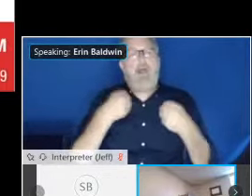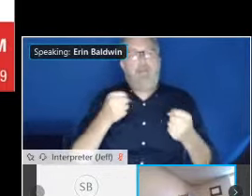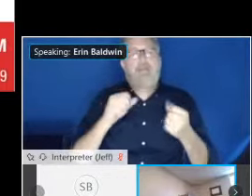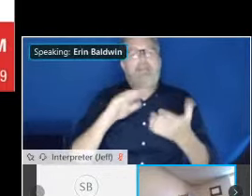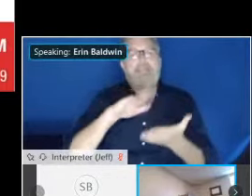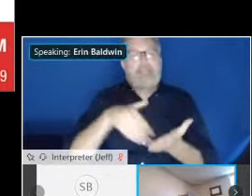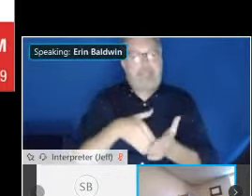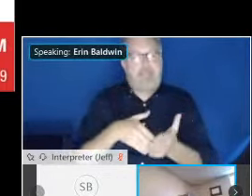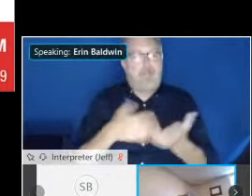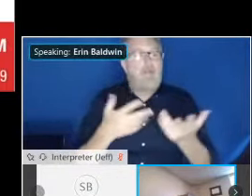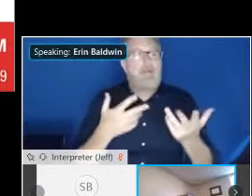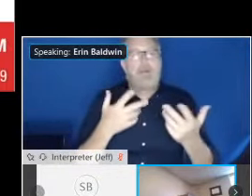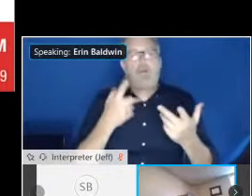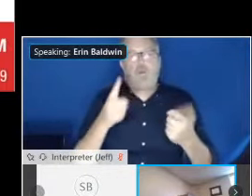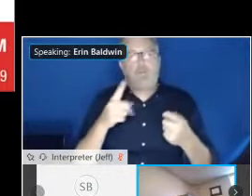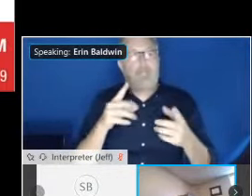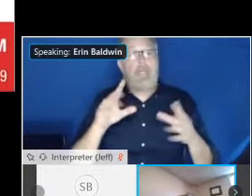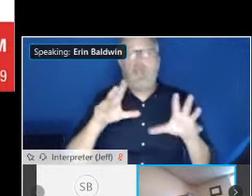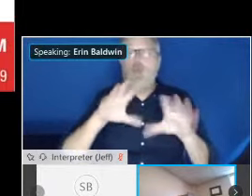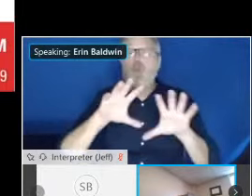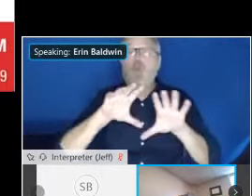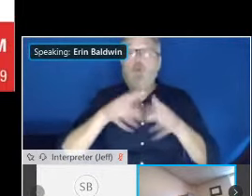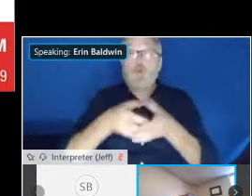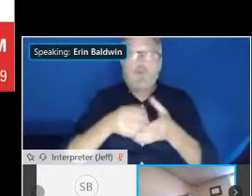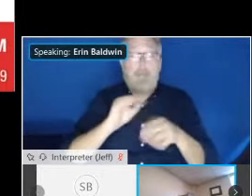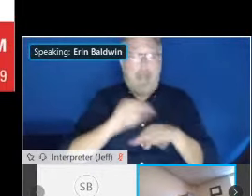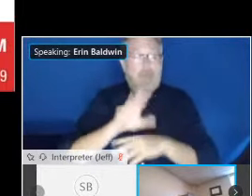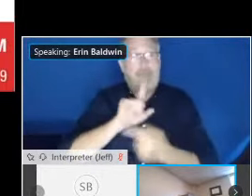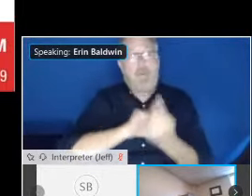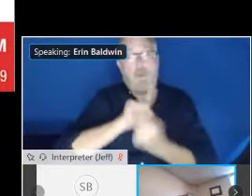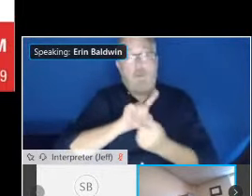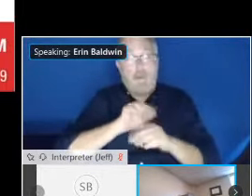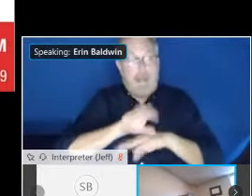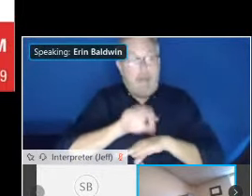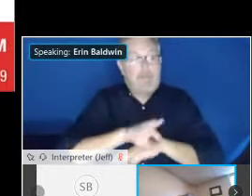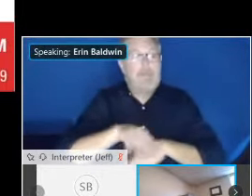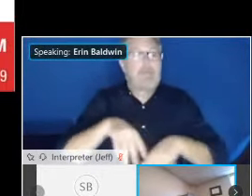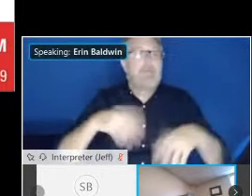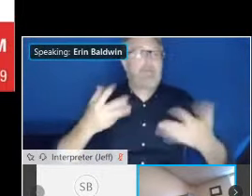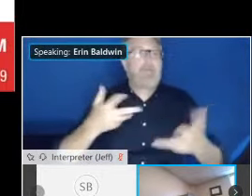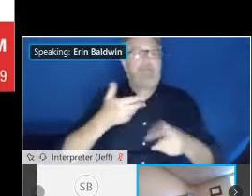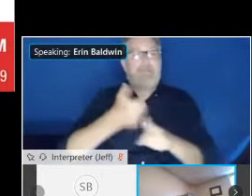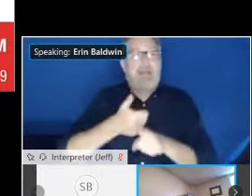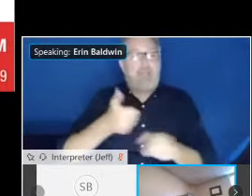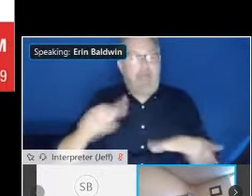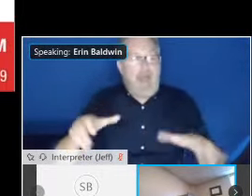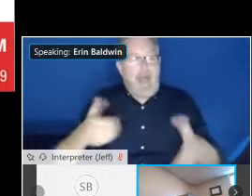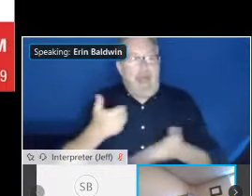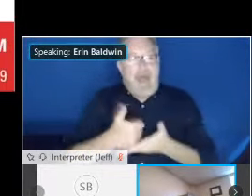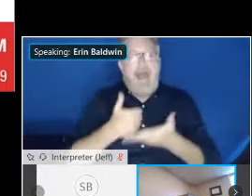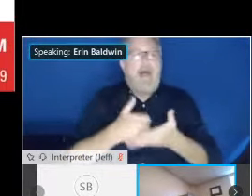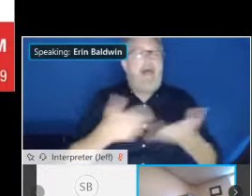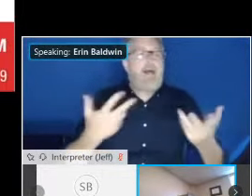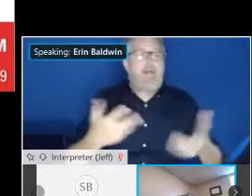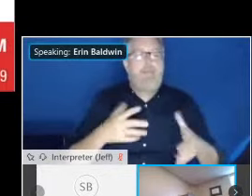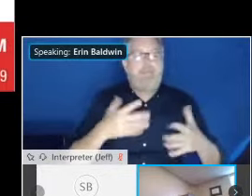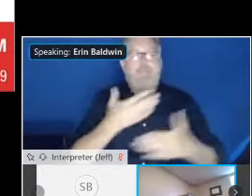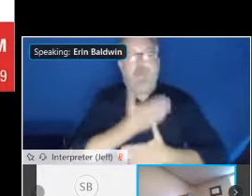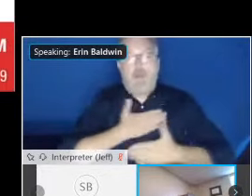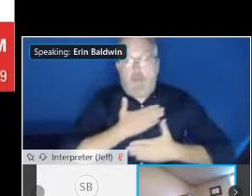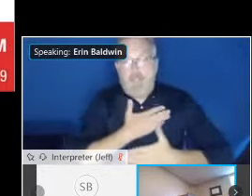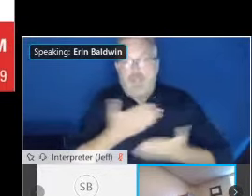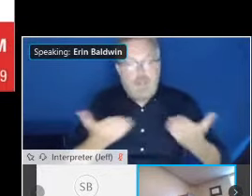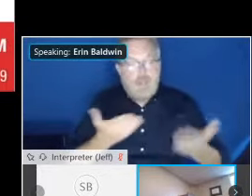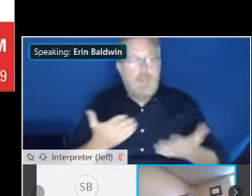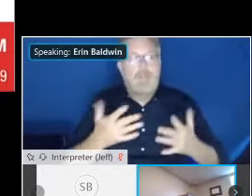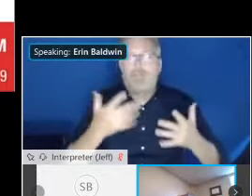is in-person counseling, group counseling, activities, self-help, really any type of activity that meets